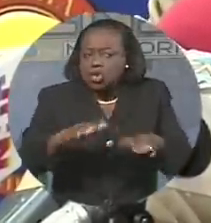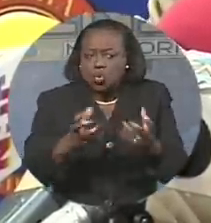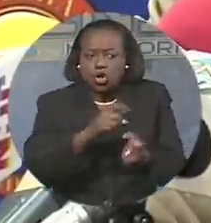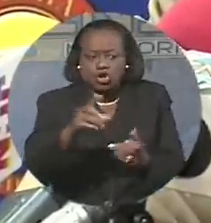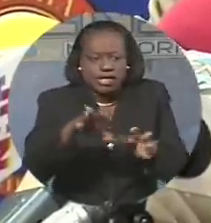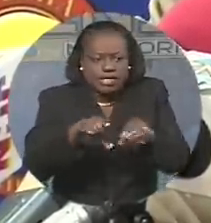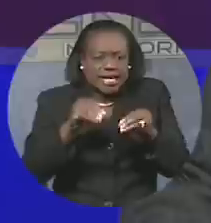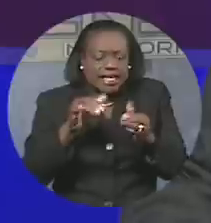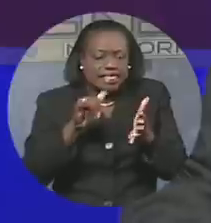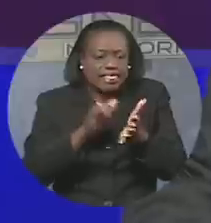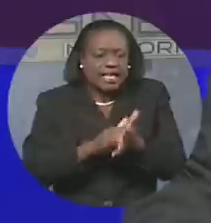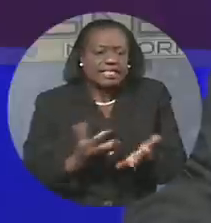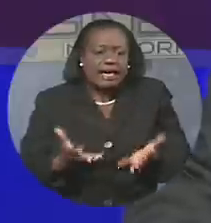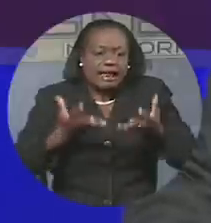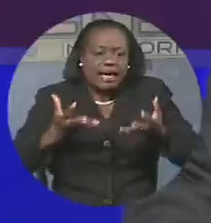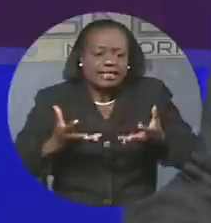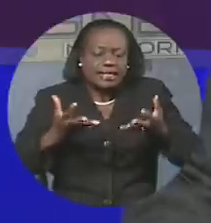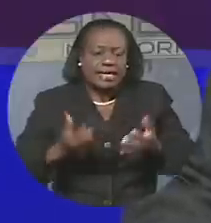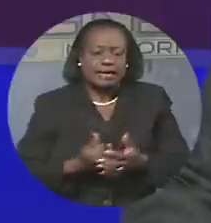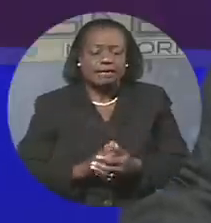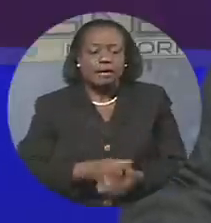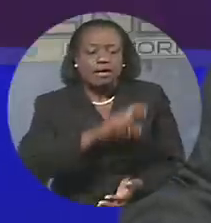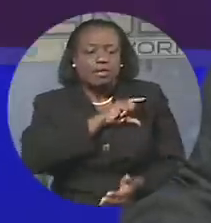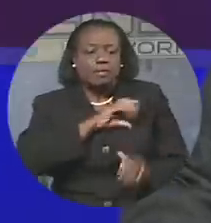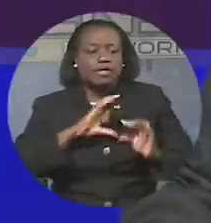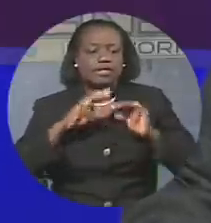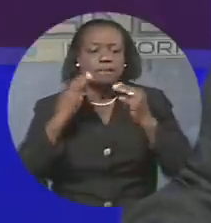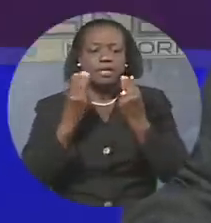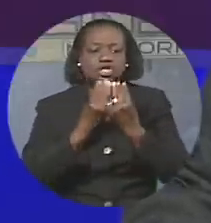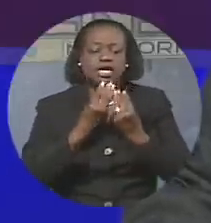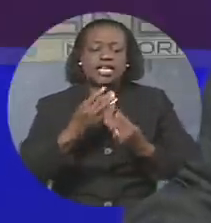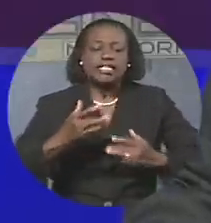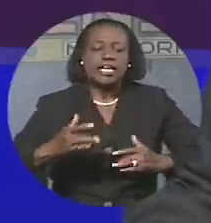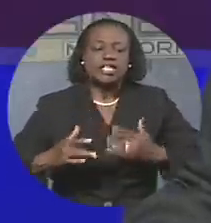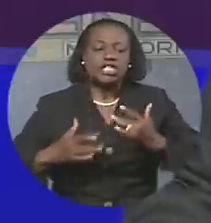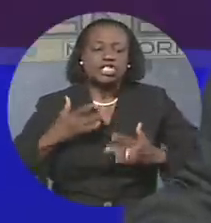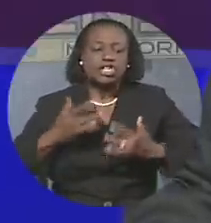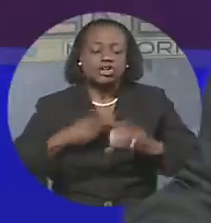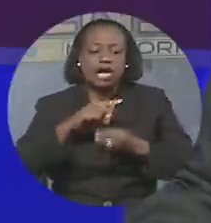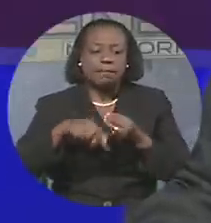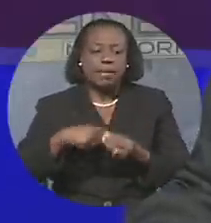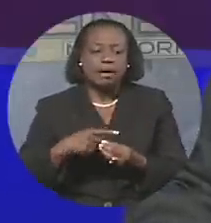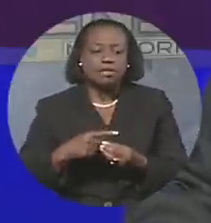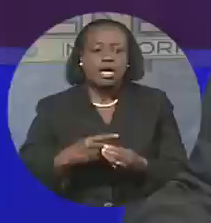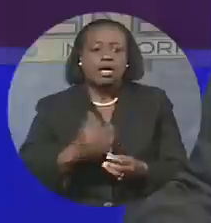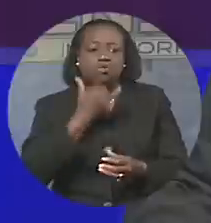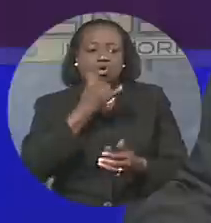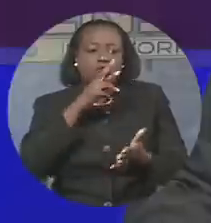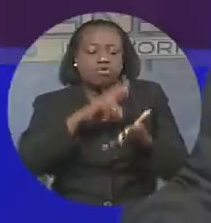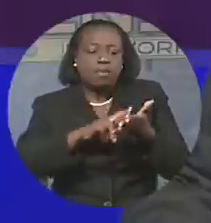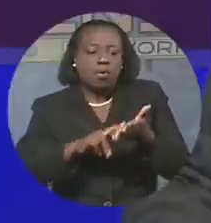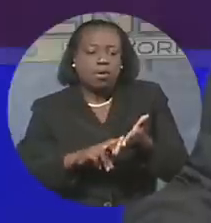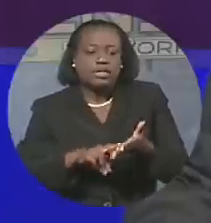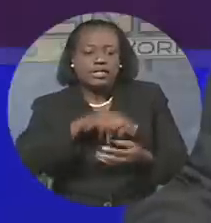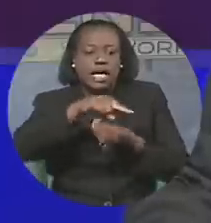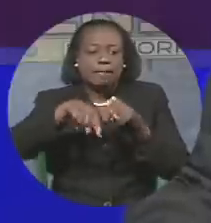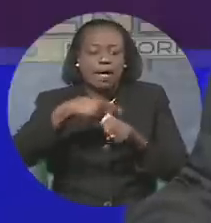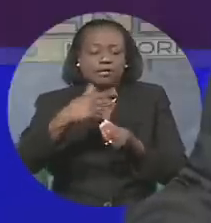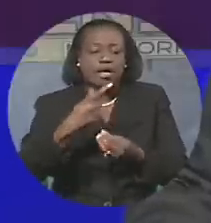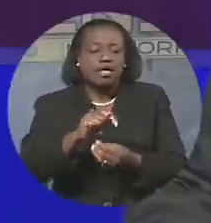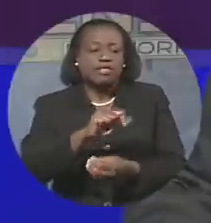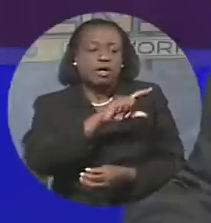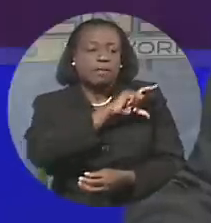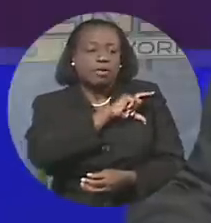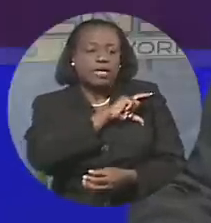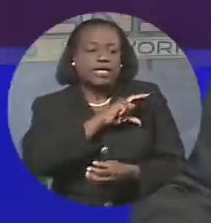lightly. The police commissioner is also very concerned about what he called erroneous reports being made about the Royal Bahamas